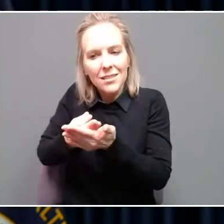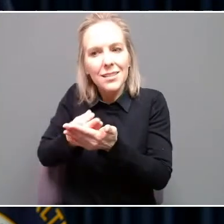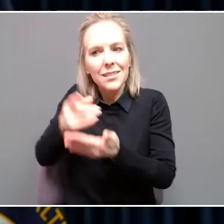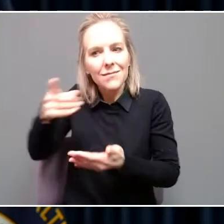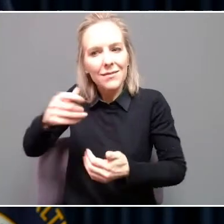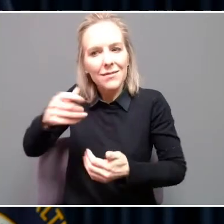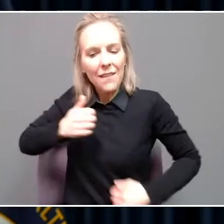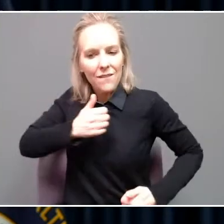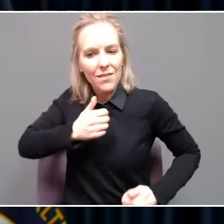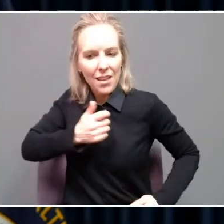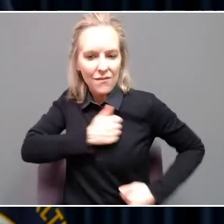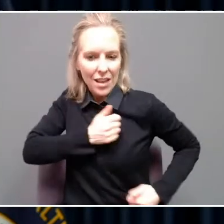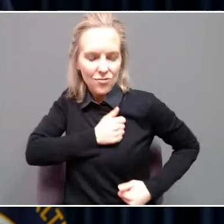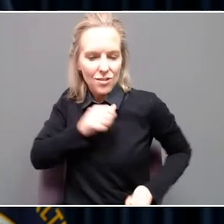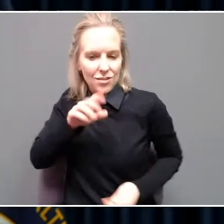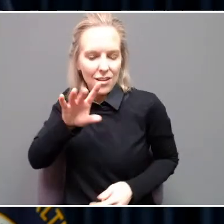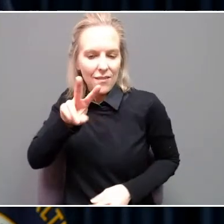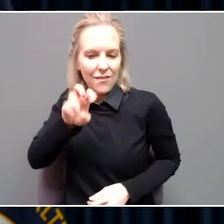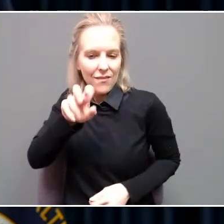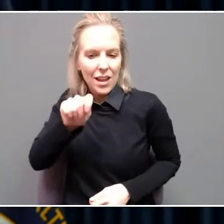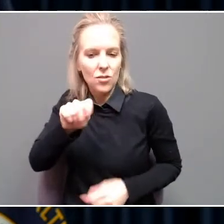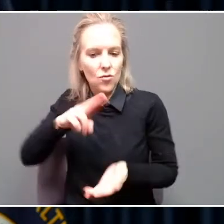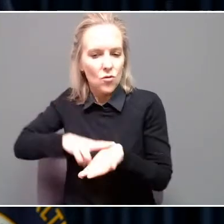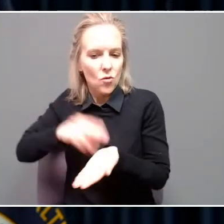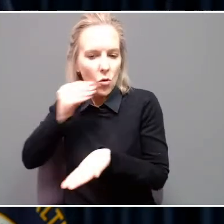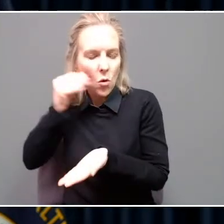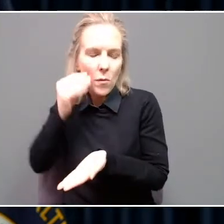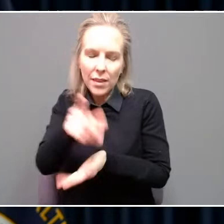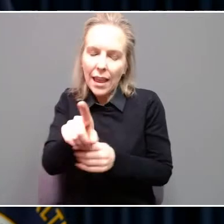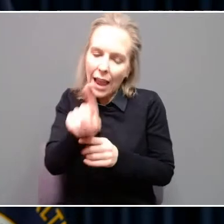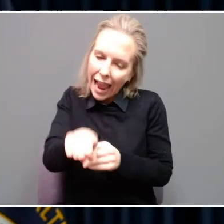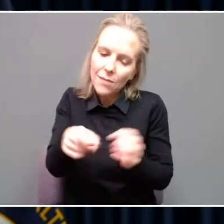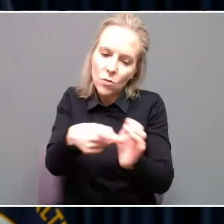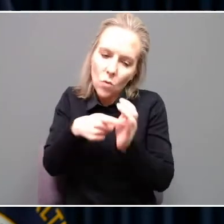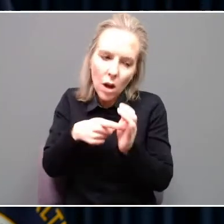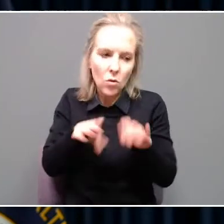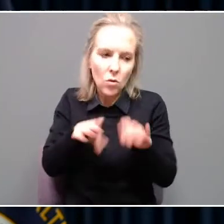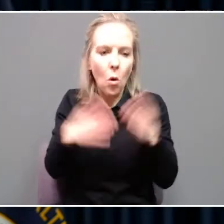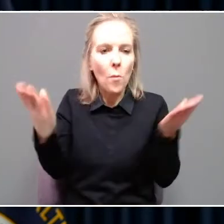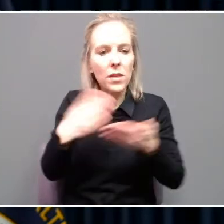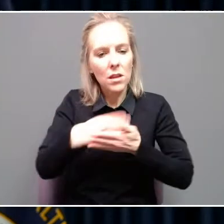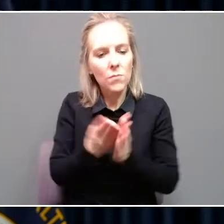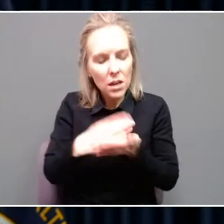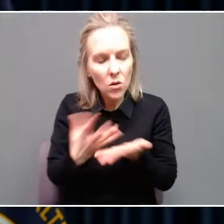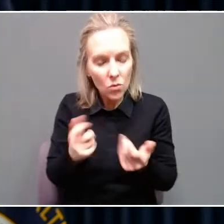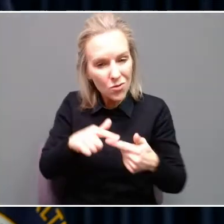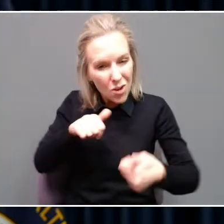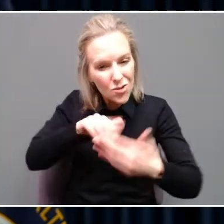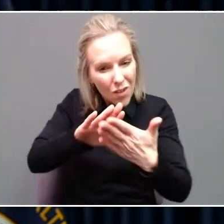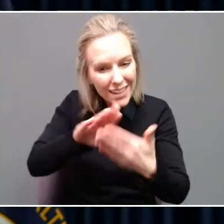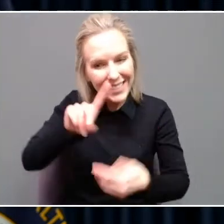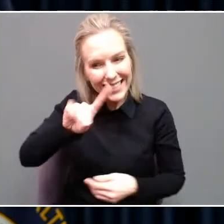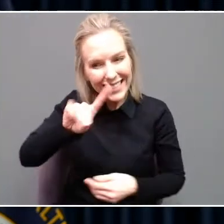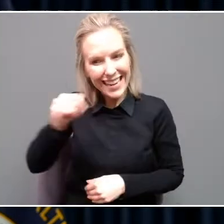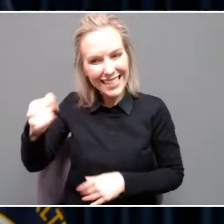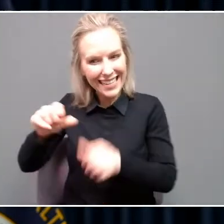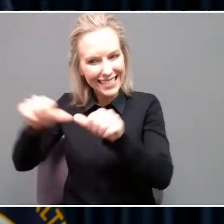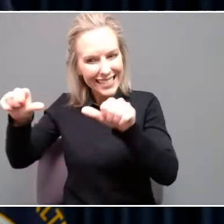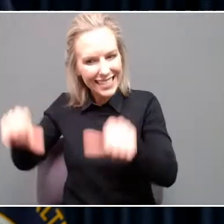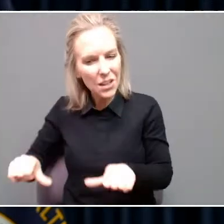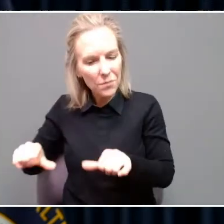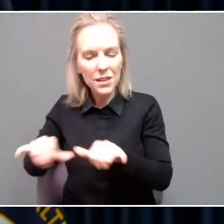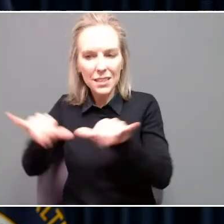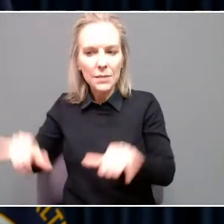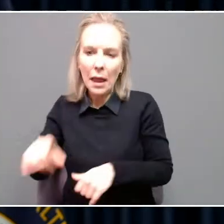without reopening the budget. It will absolutely be done. And if we want to address the DJJ situation, we need them to